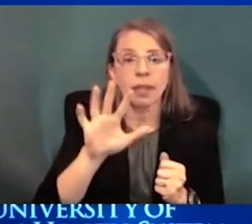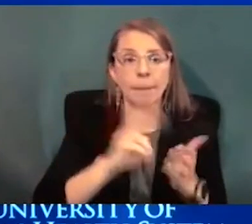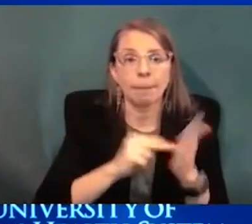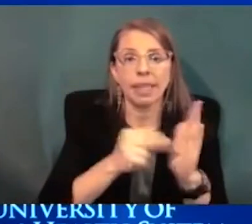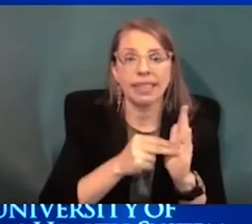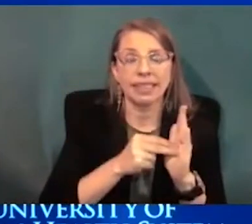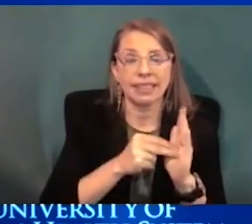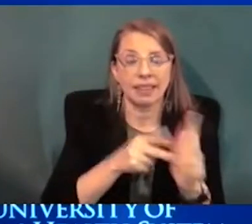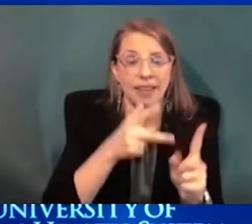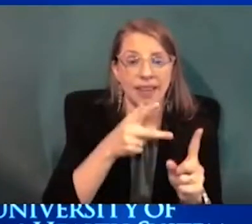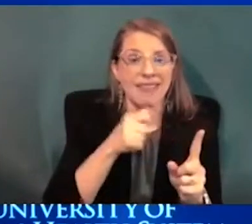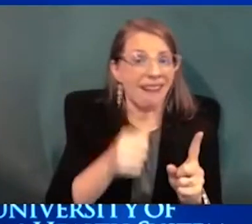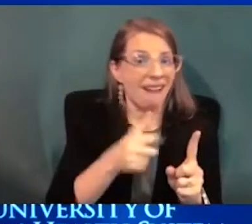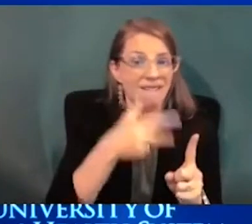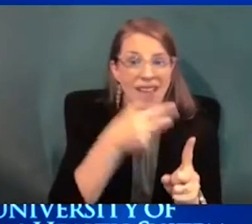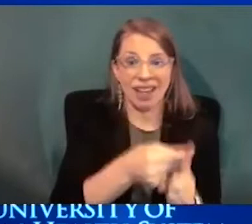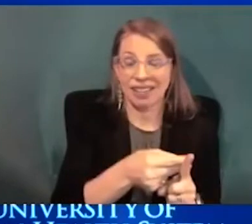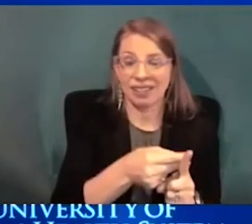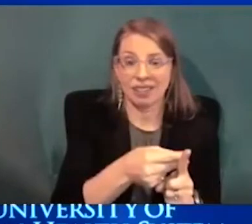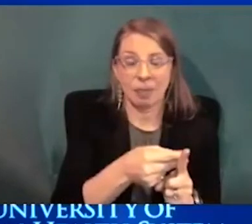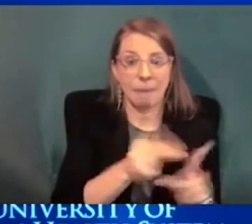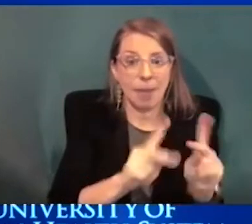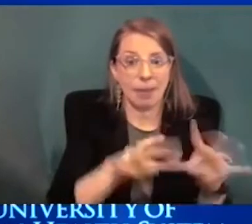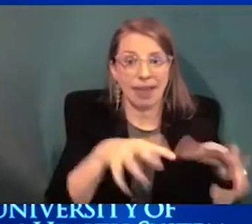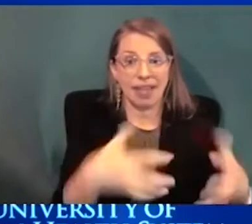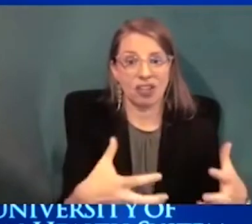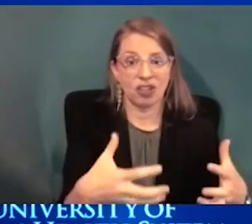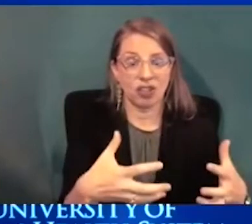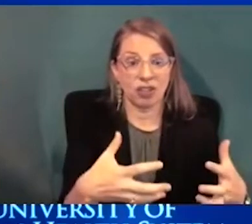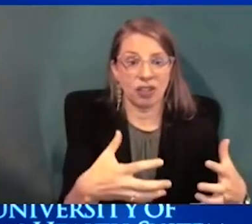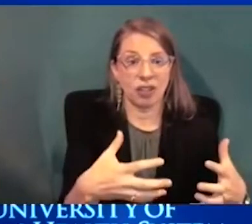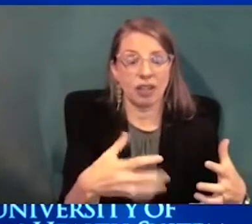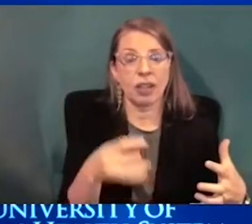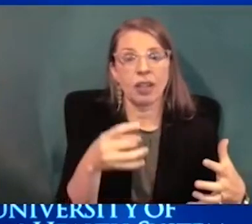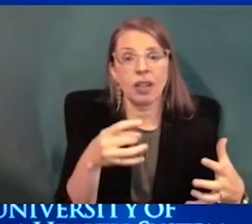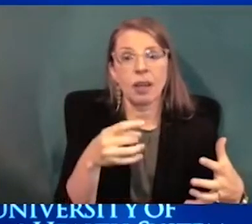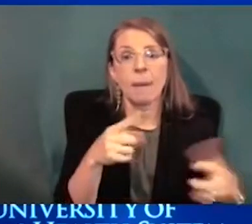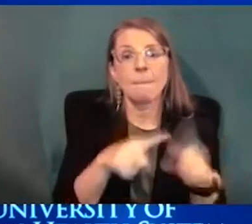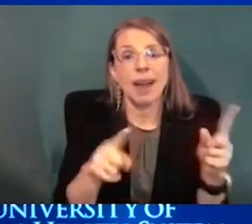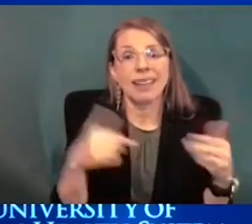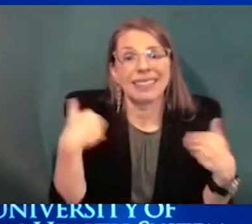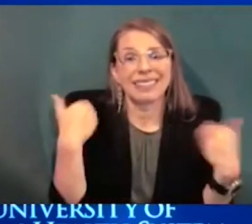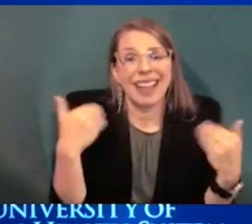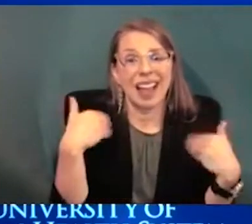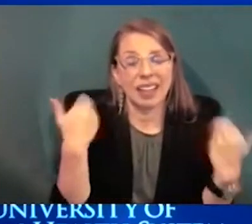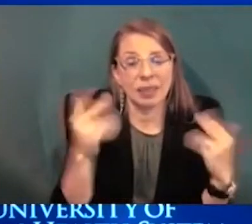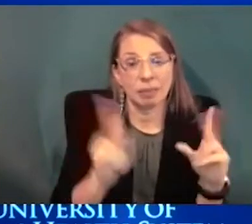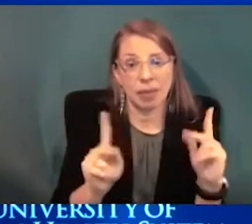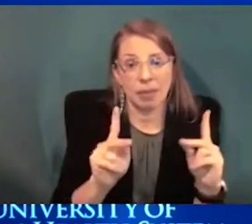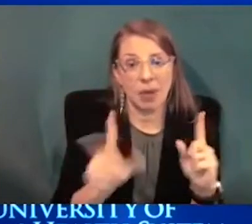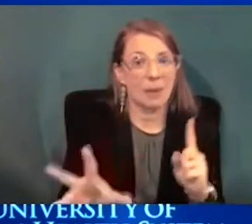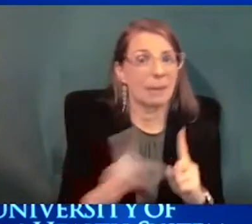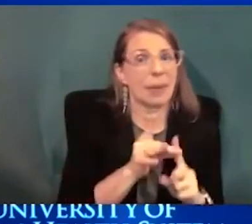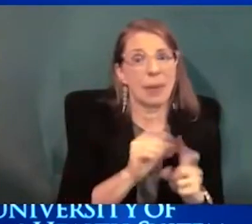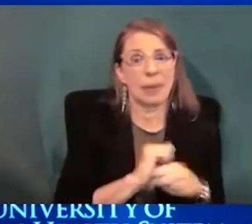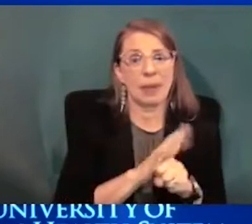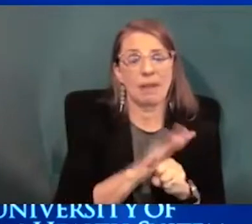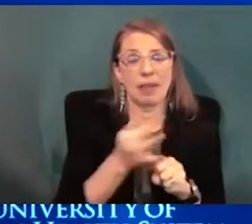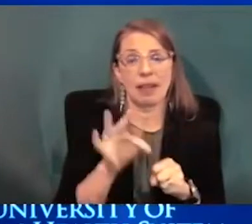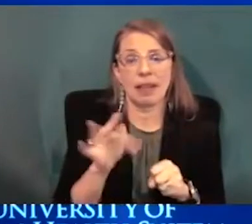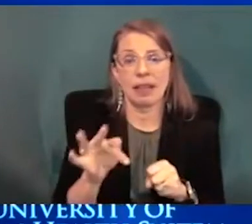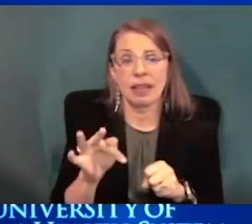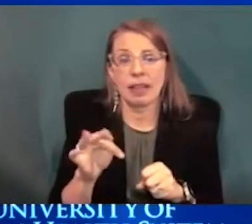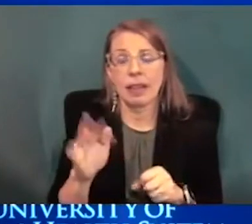getting every bit as sick as before. The only difference is it's a much younger age group. Whereas before you thought, gosh, I'm young, I'm